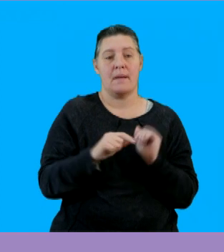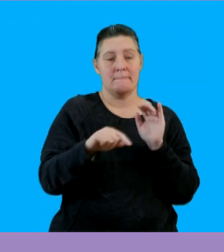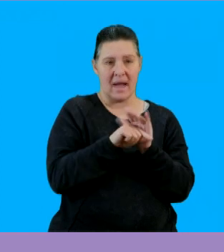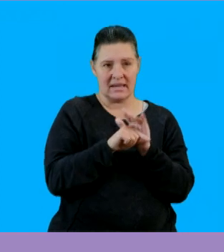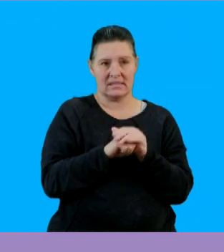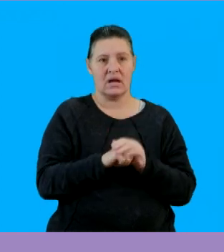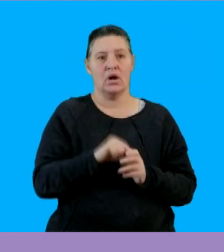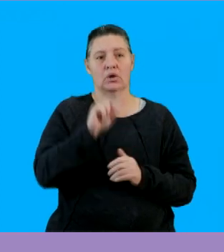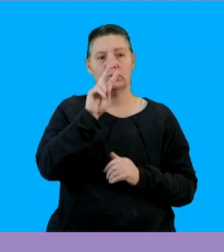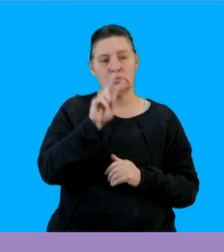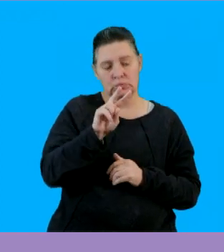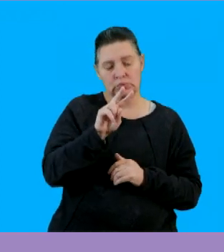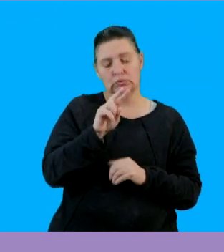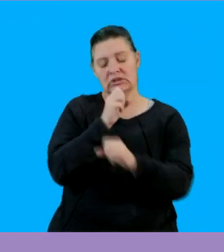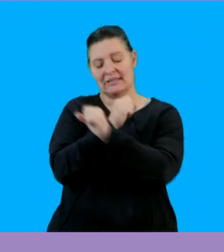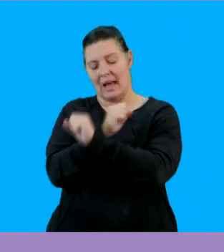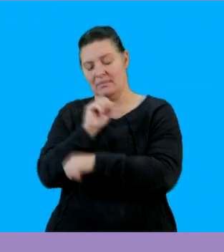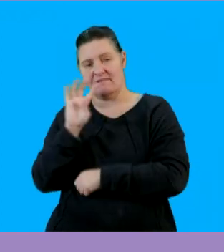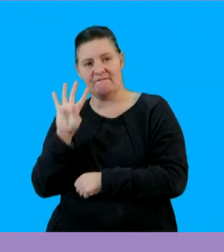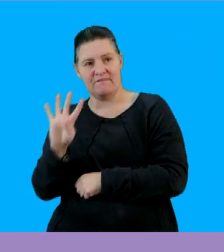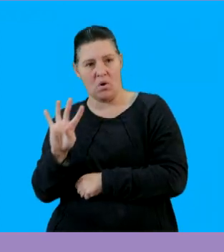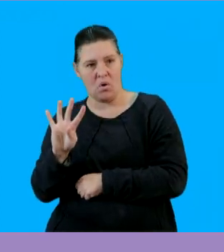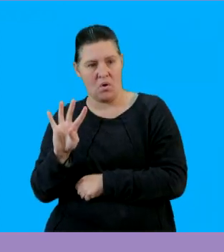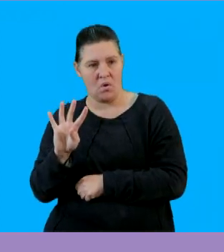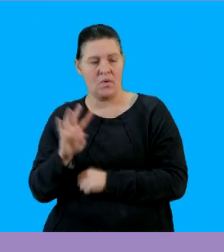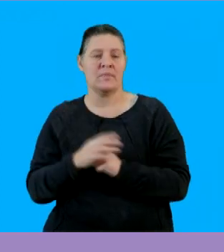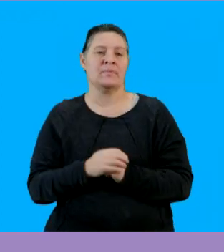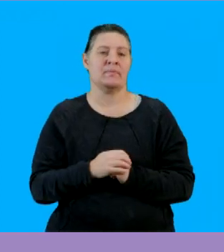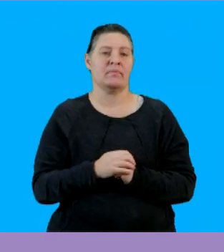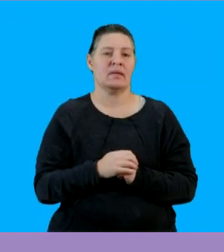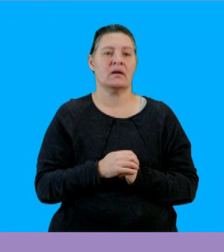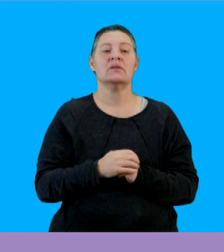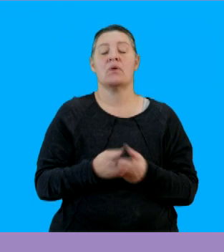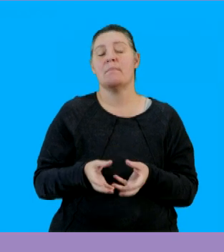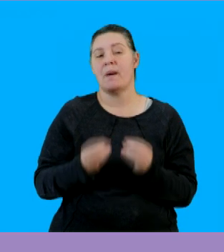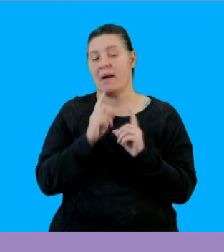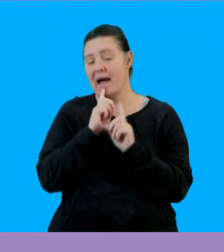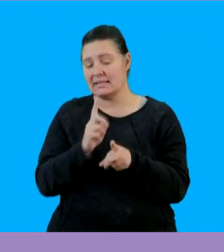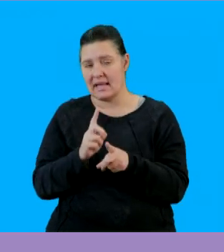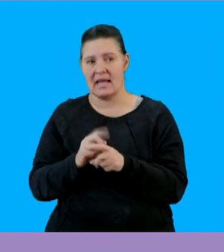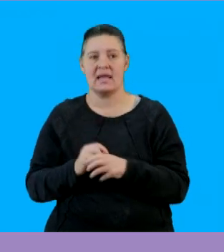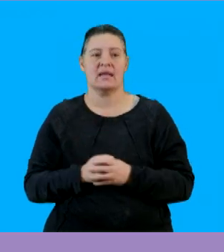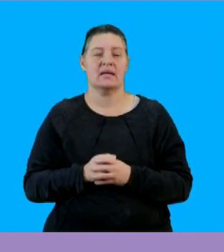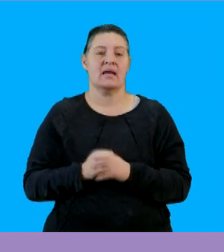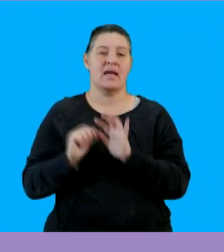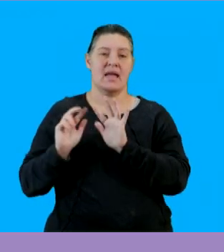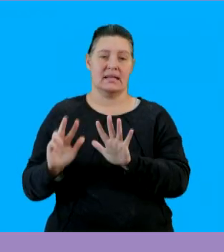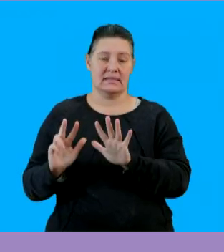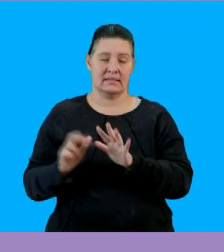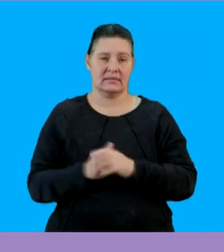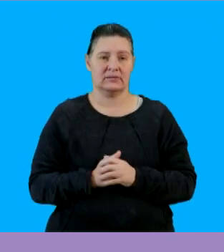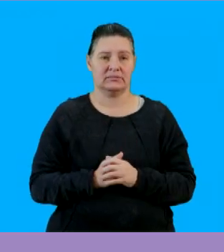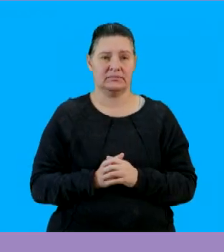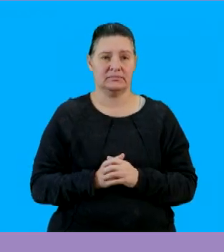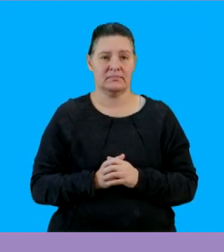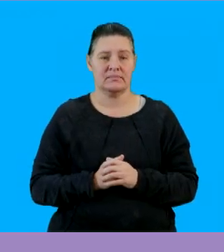the 2 with the 4. And we are still subtracting there, so that is the 2 multiplied by